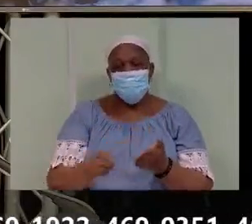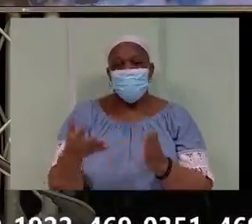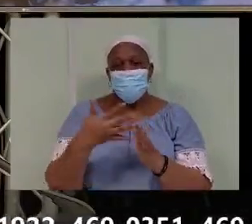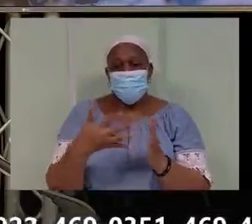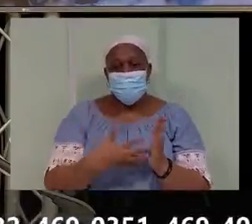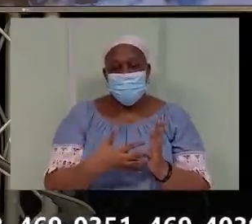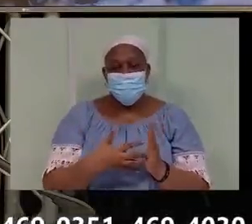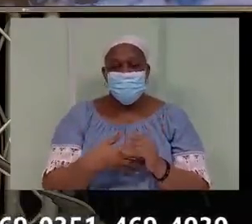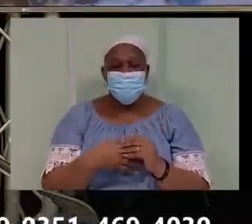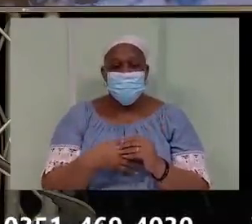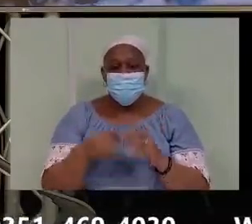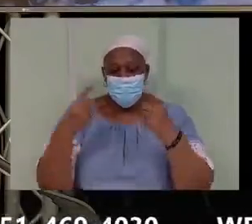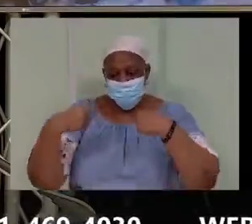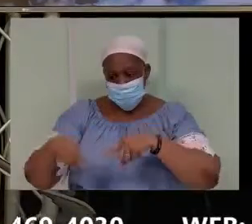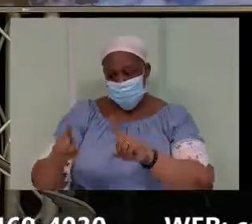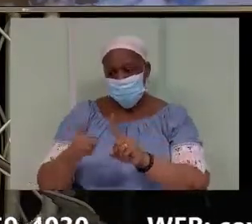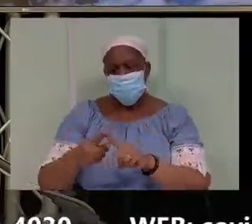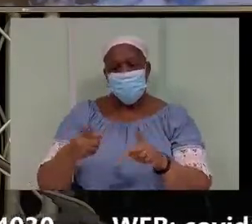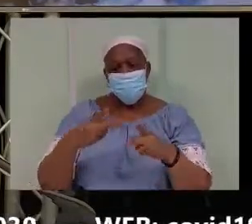the examinations begin.